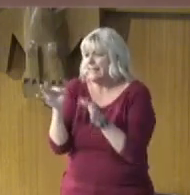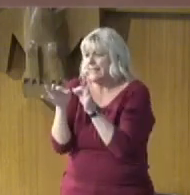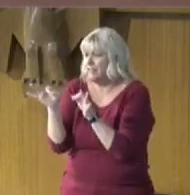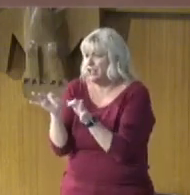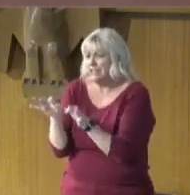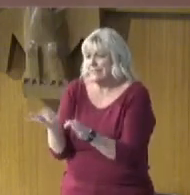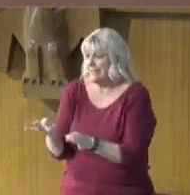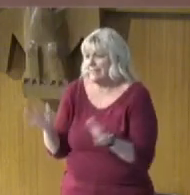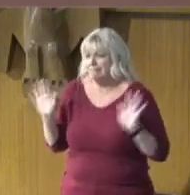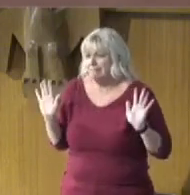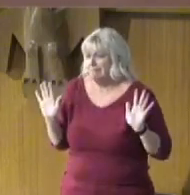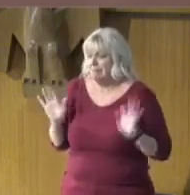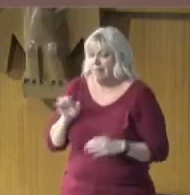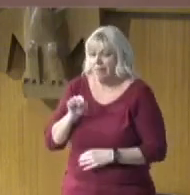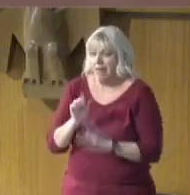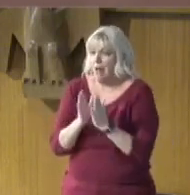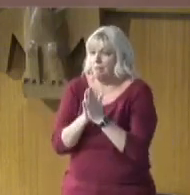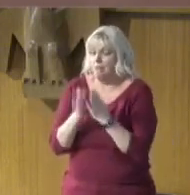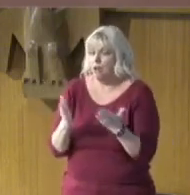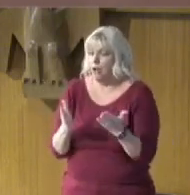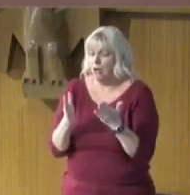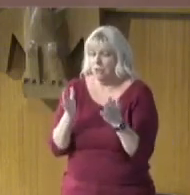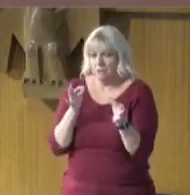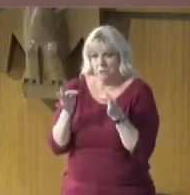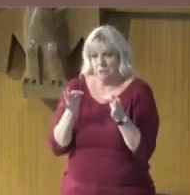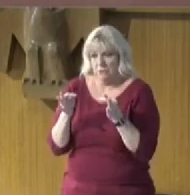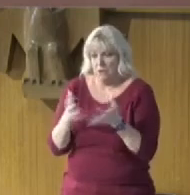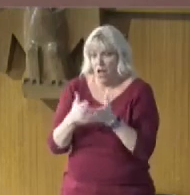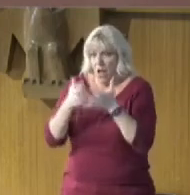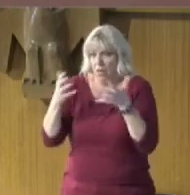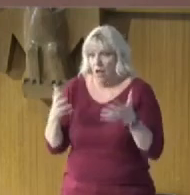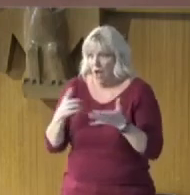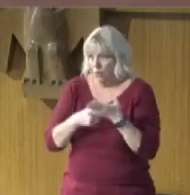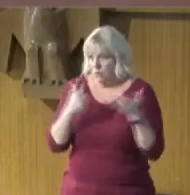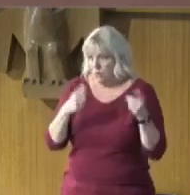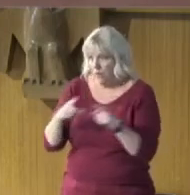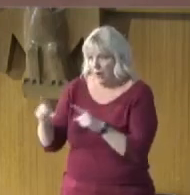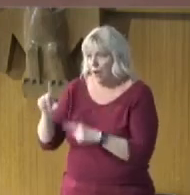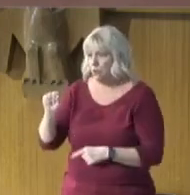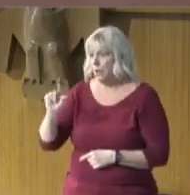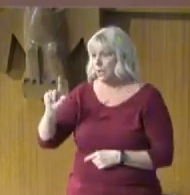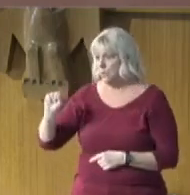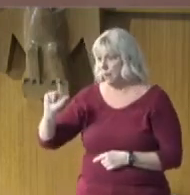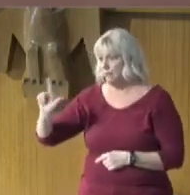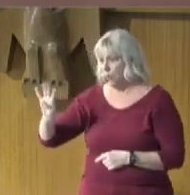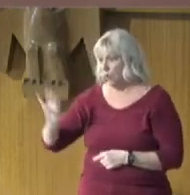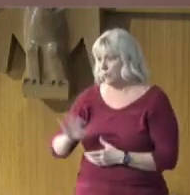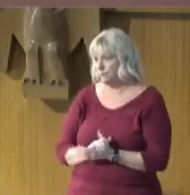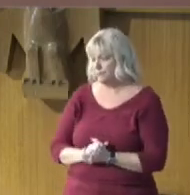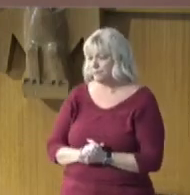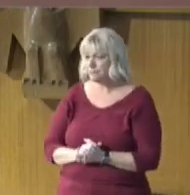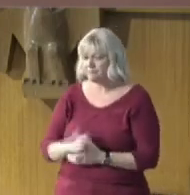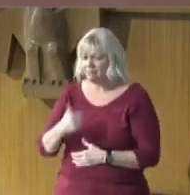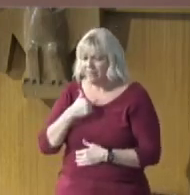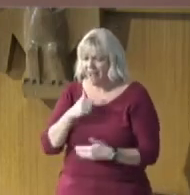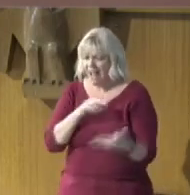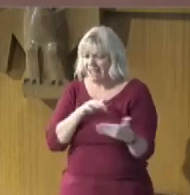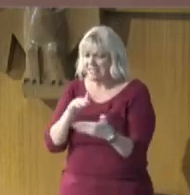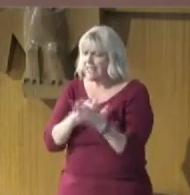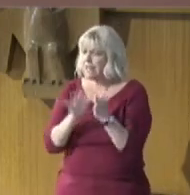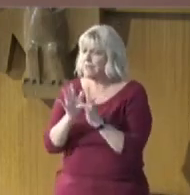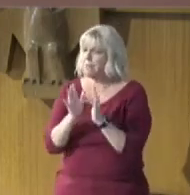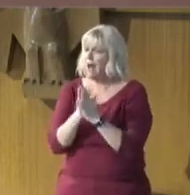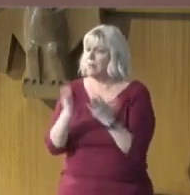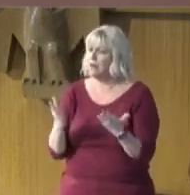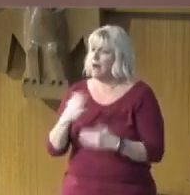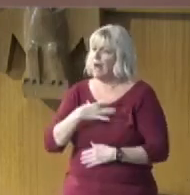this book speaks a lot about what we are going through in 2024. Now, when I study the Bible, I like to make an outline. I actually